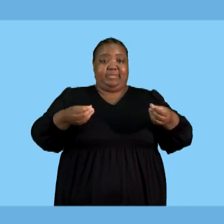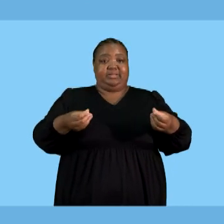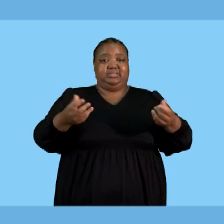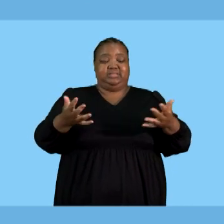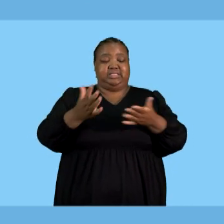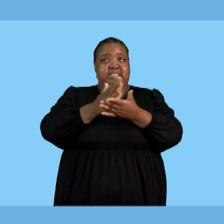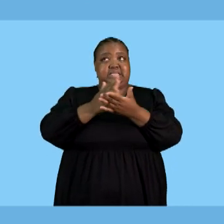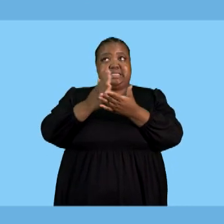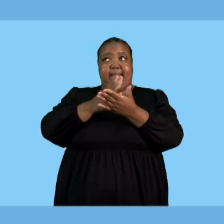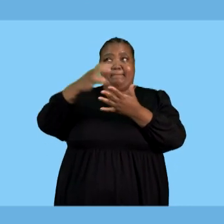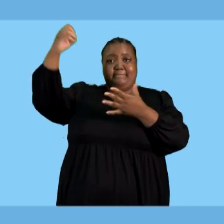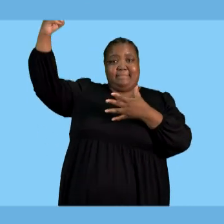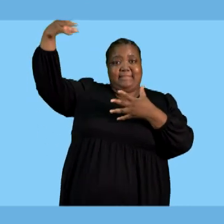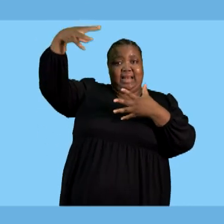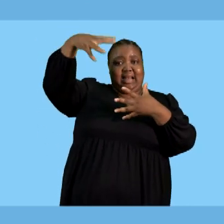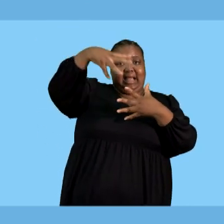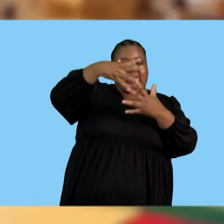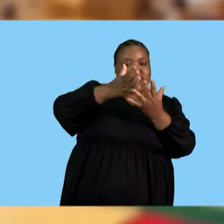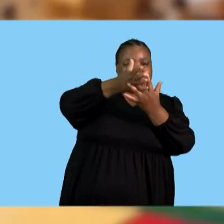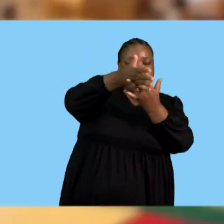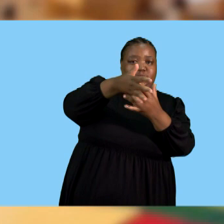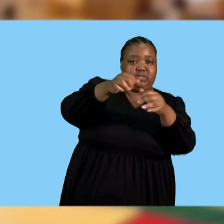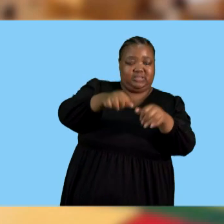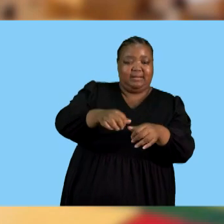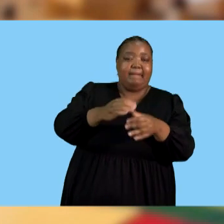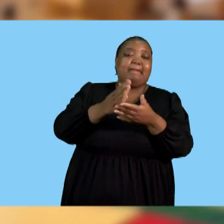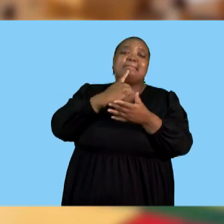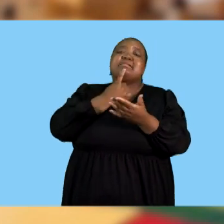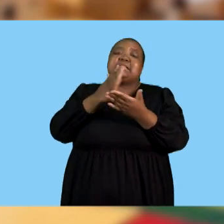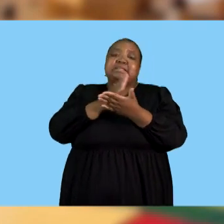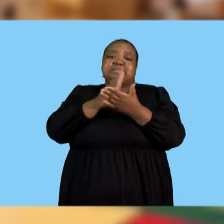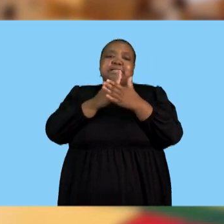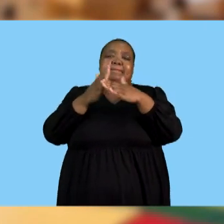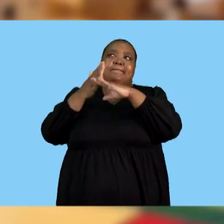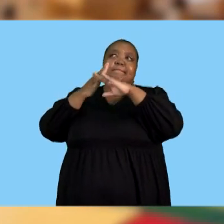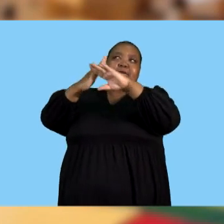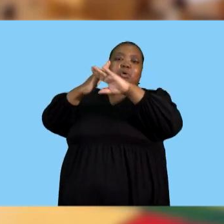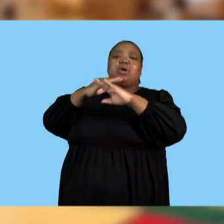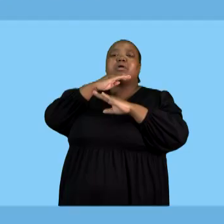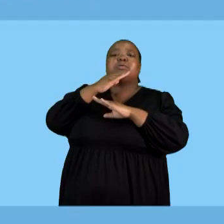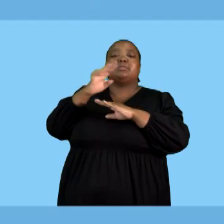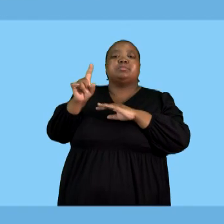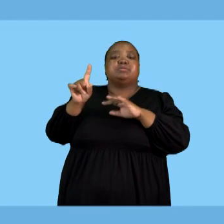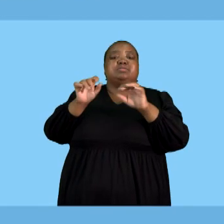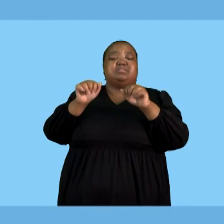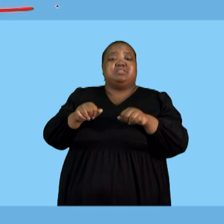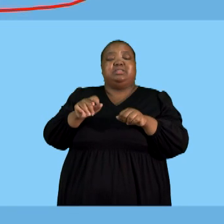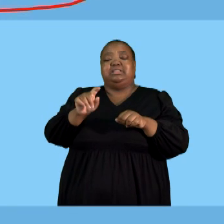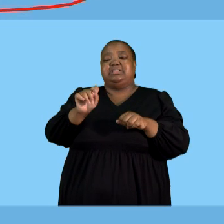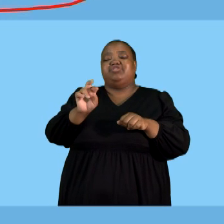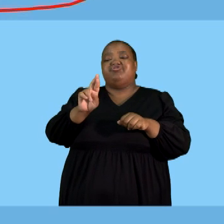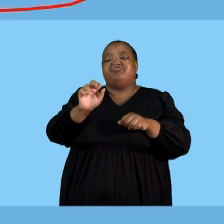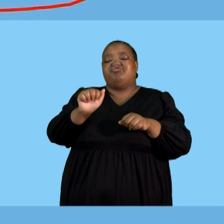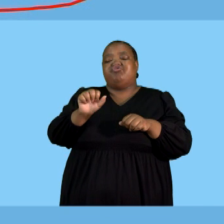material allows some of the light to pass through, however, some of it doesn't pass through, we're saying that that substance